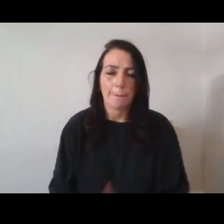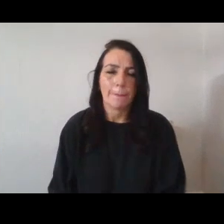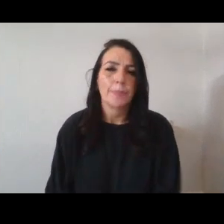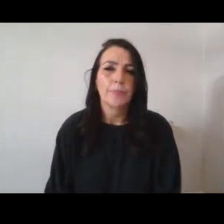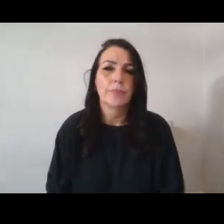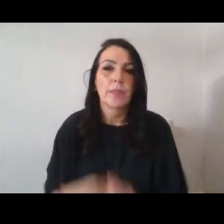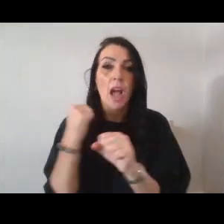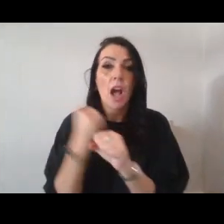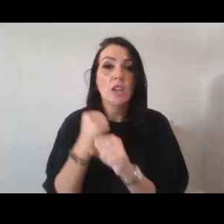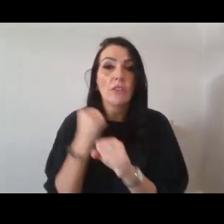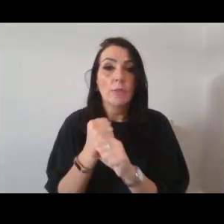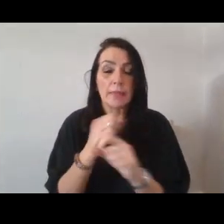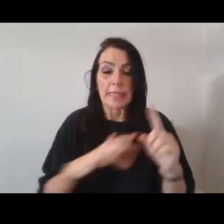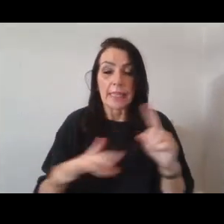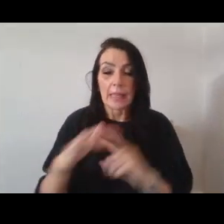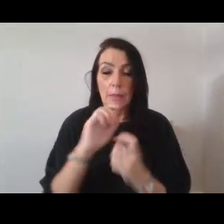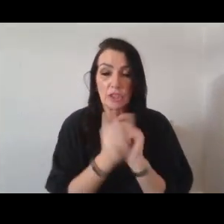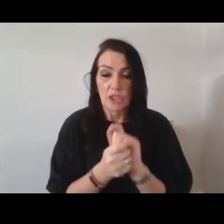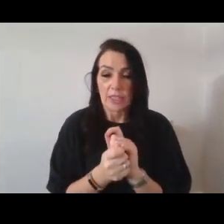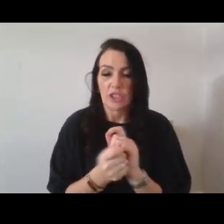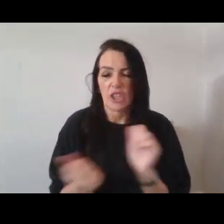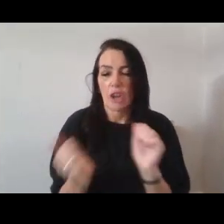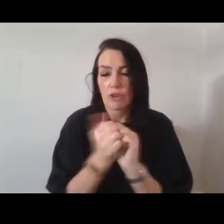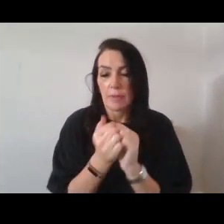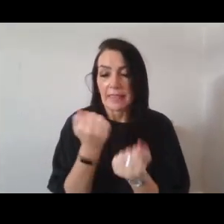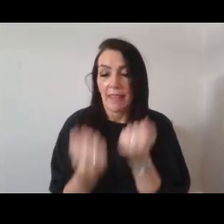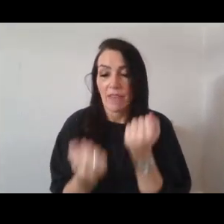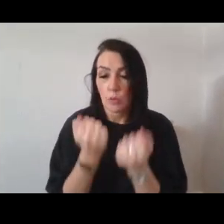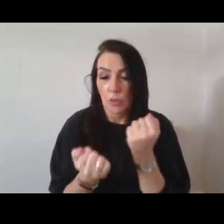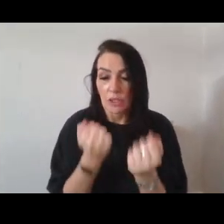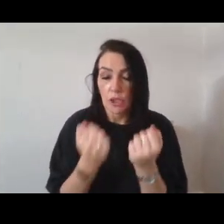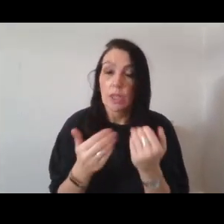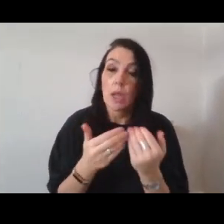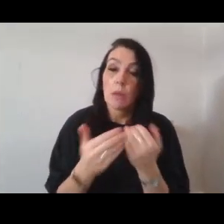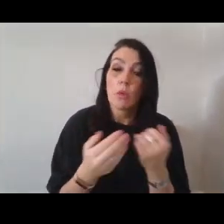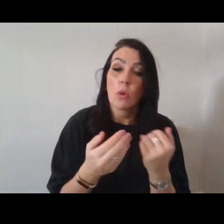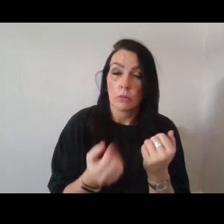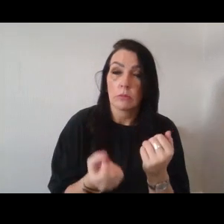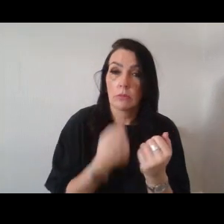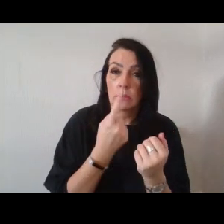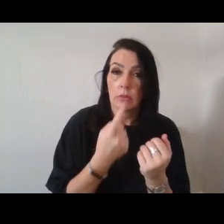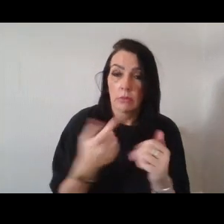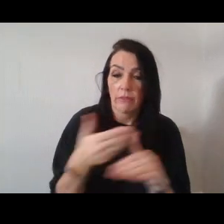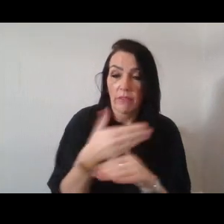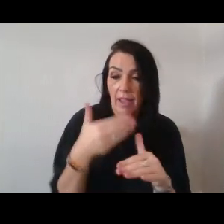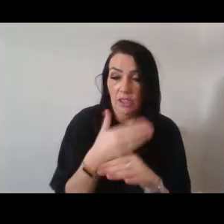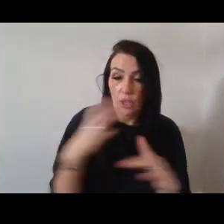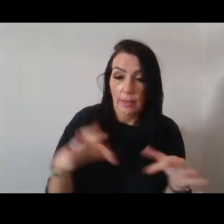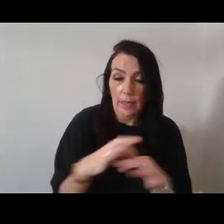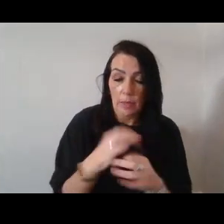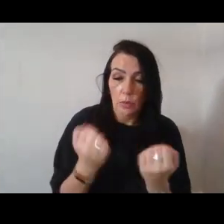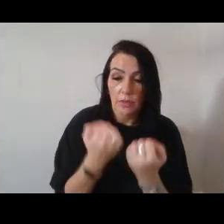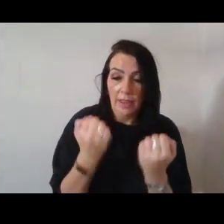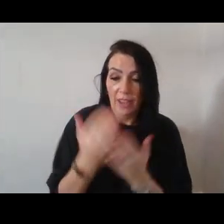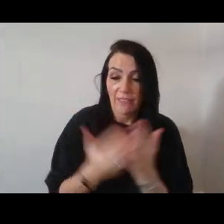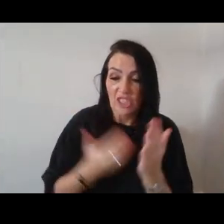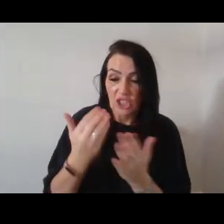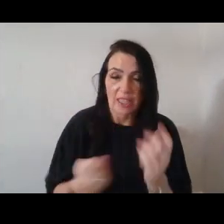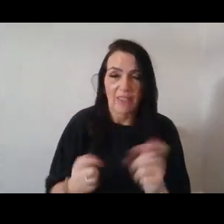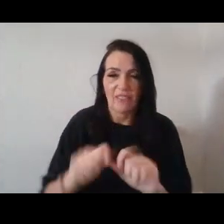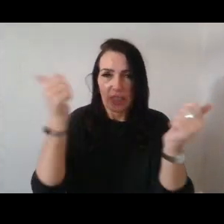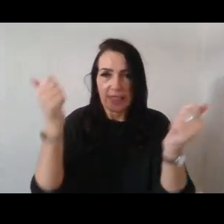change agreement evaluation found that companies were more likely to take action on energy efficiency as a result of agreements where